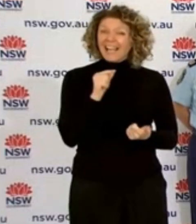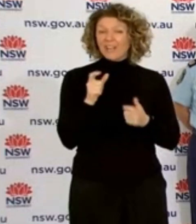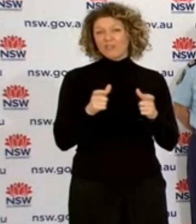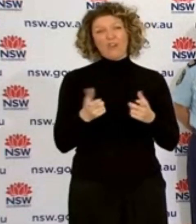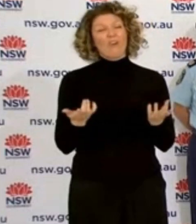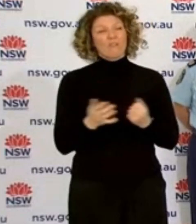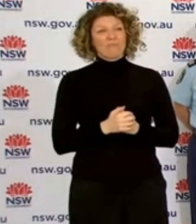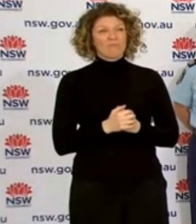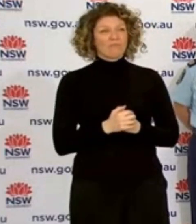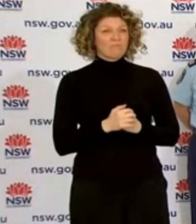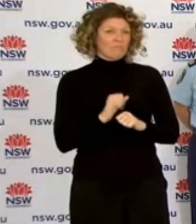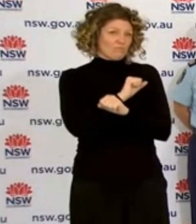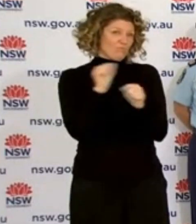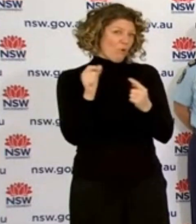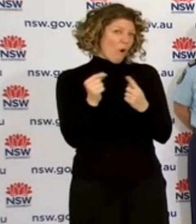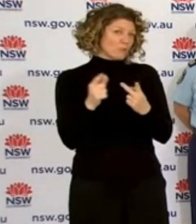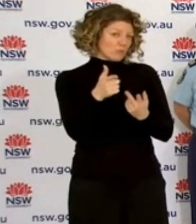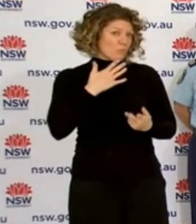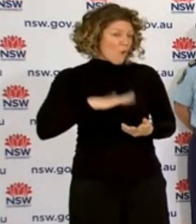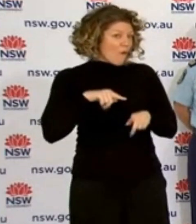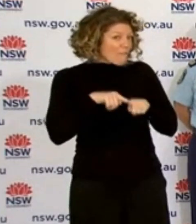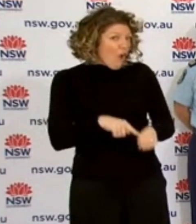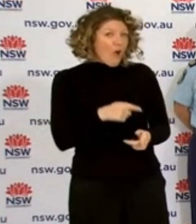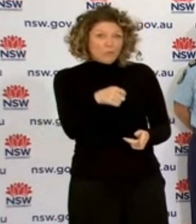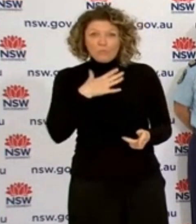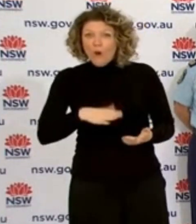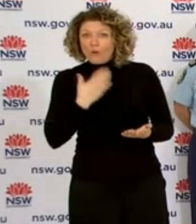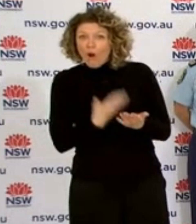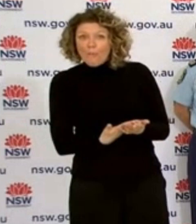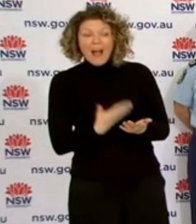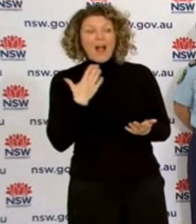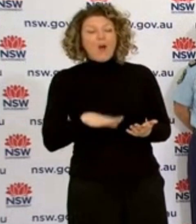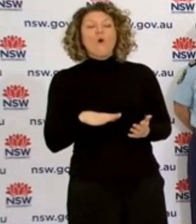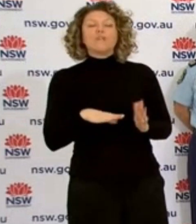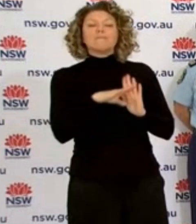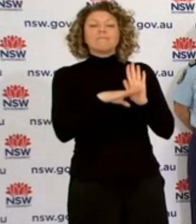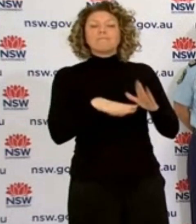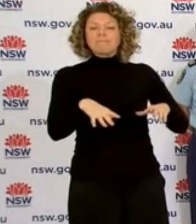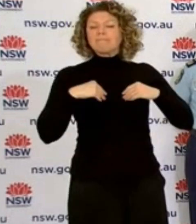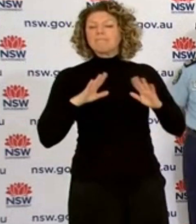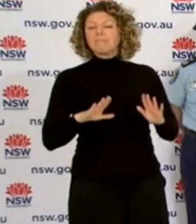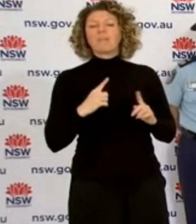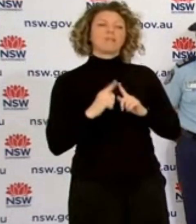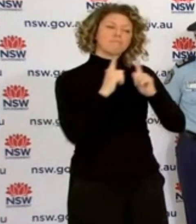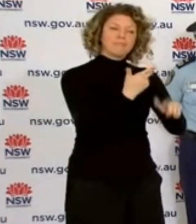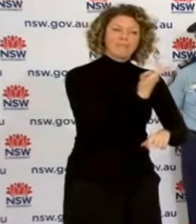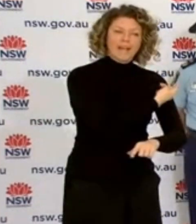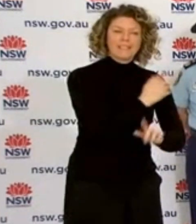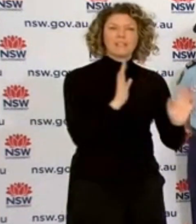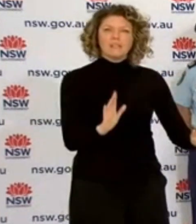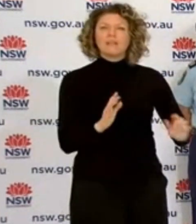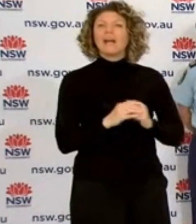choice to do the right thing. We have the choice to follow the rules and to get vaccinated. And a combination of following the rules and